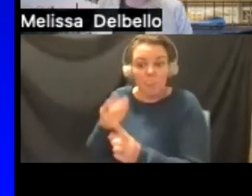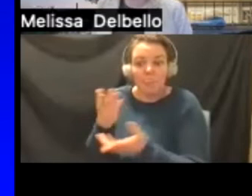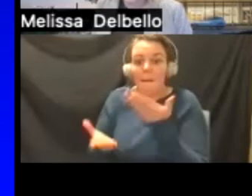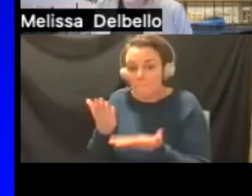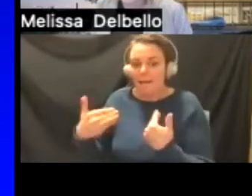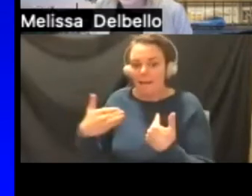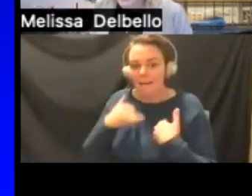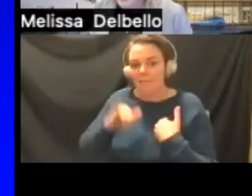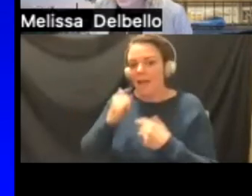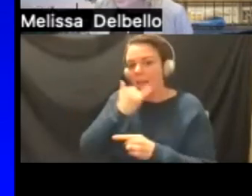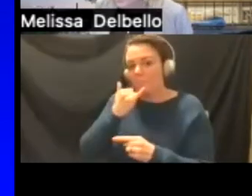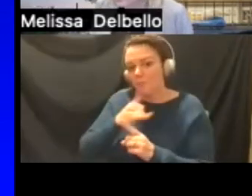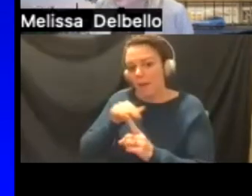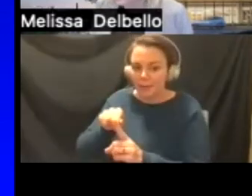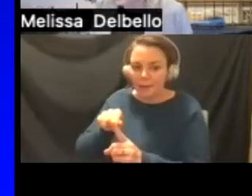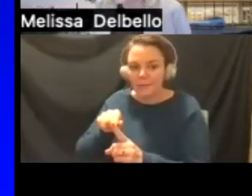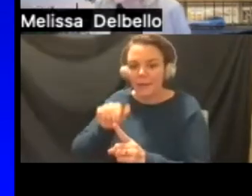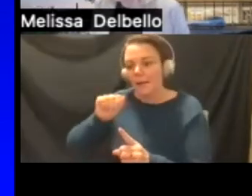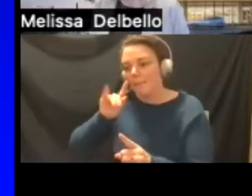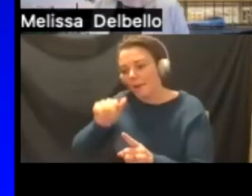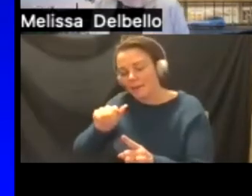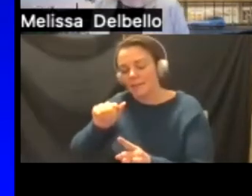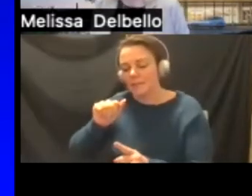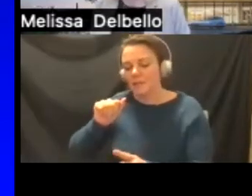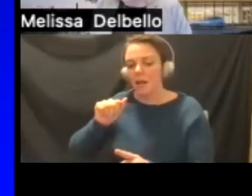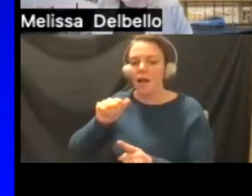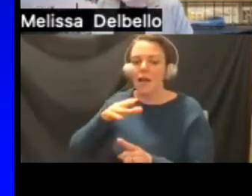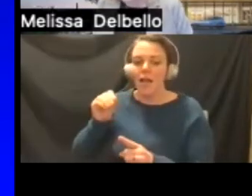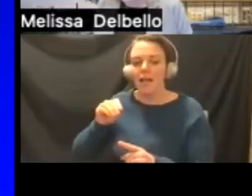these abnormalities in amygdala inferior temporal